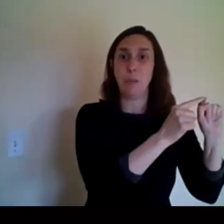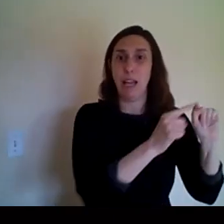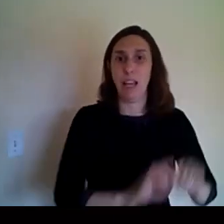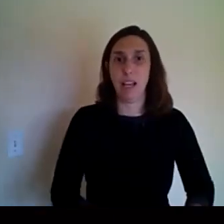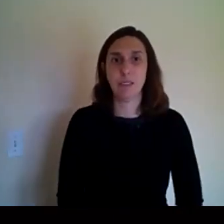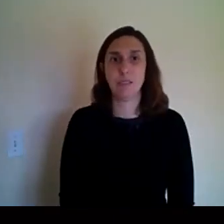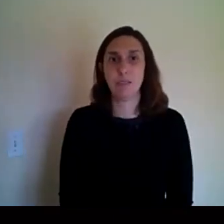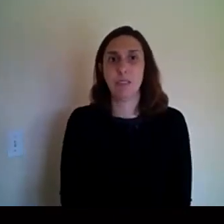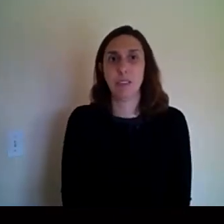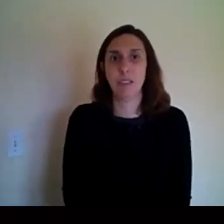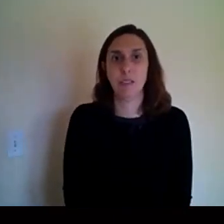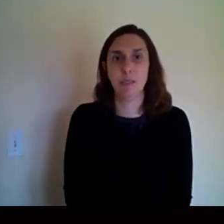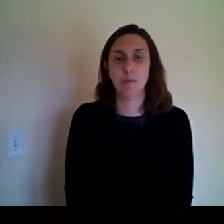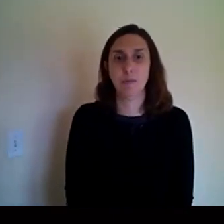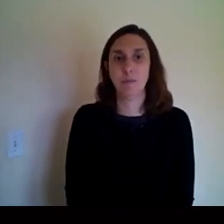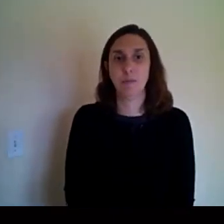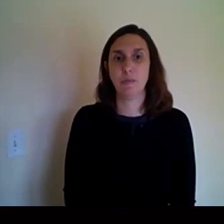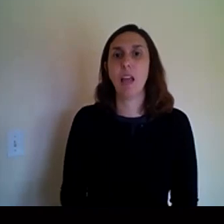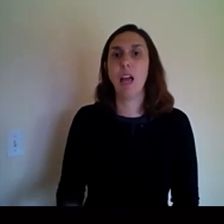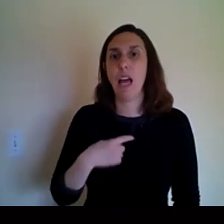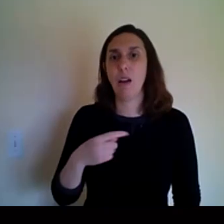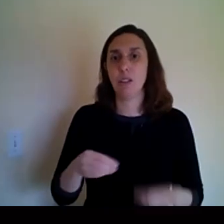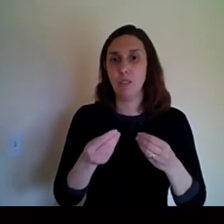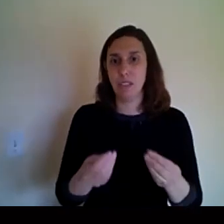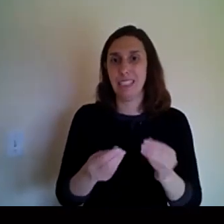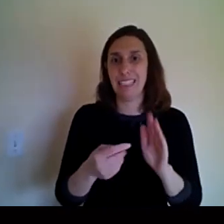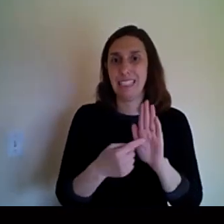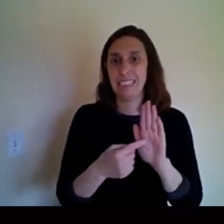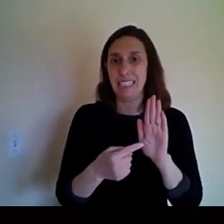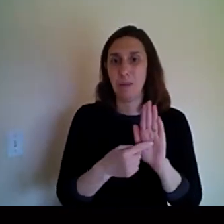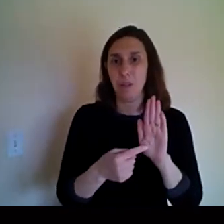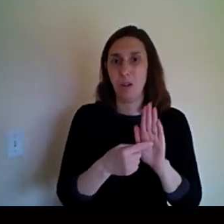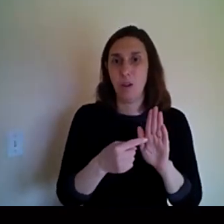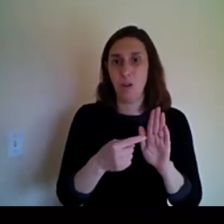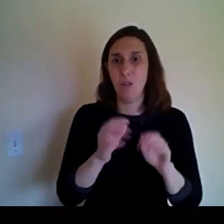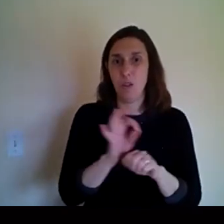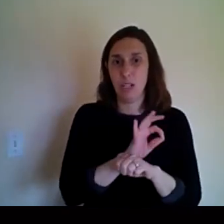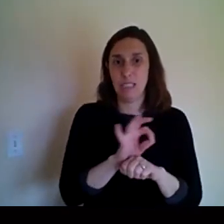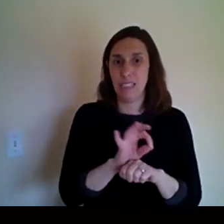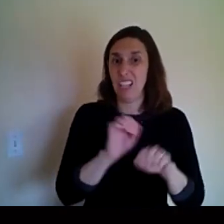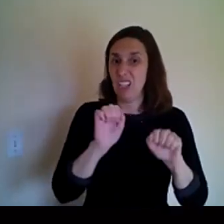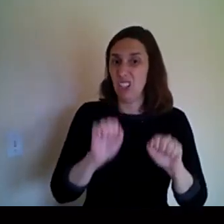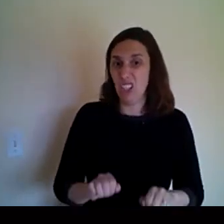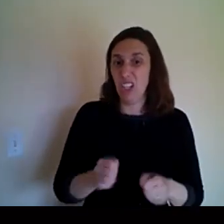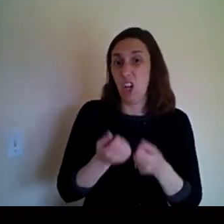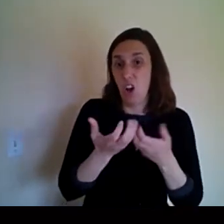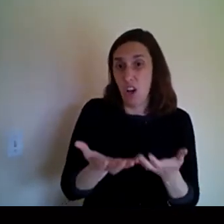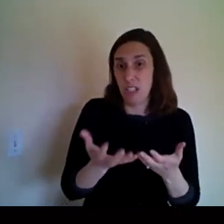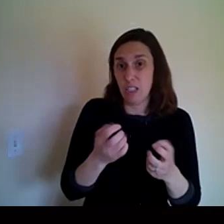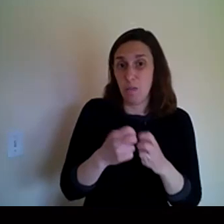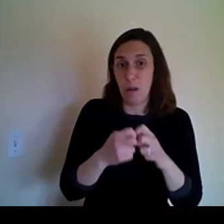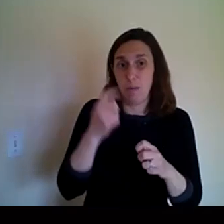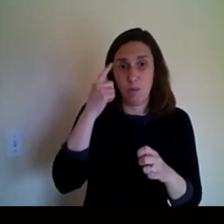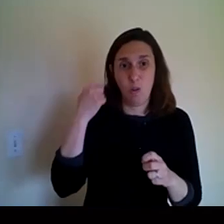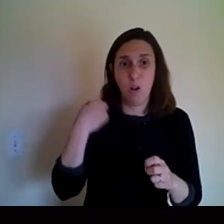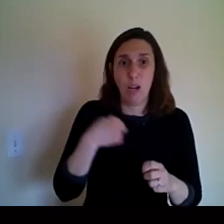I'll give you an example of a function that can cause a problem for us and a thing that we want to hunt